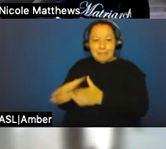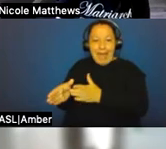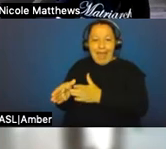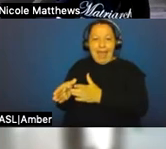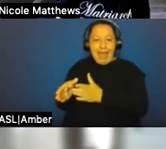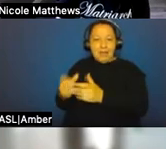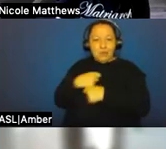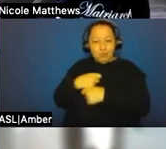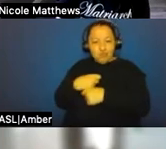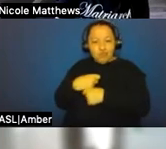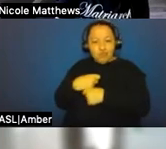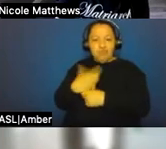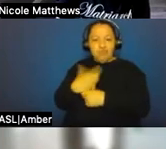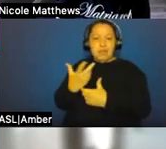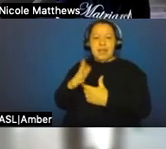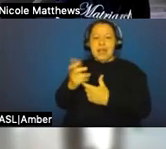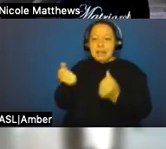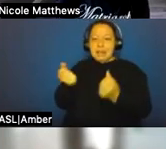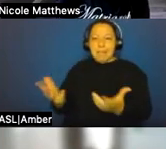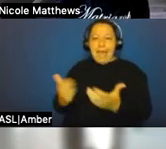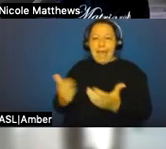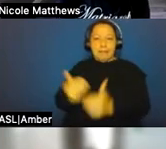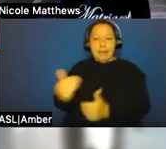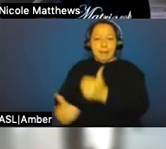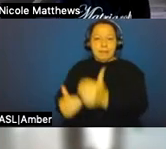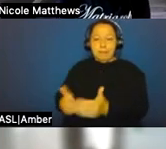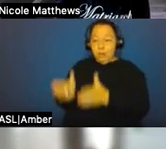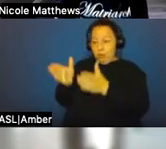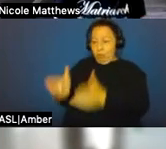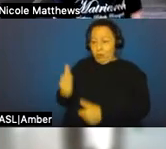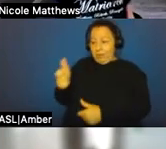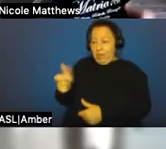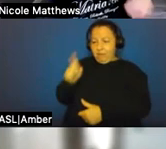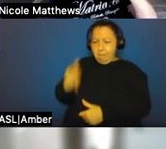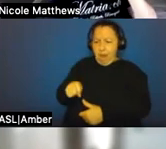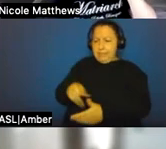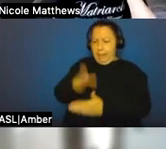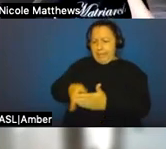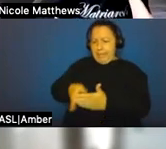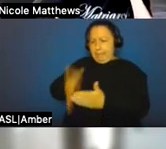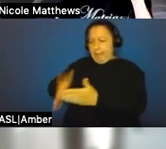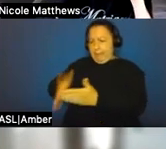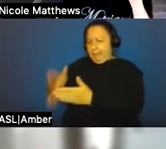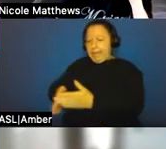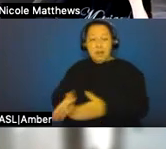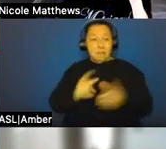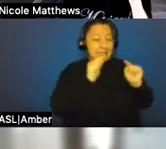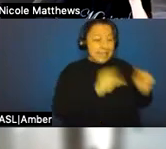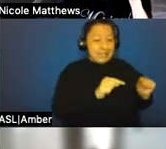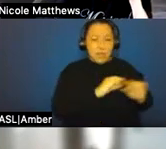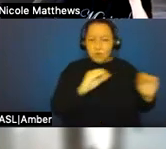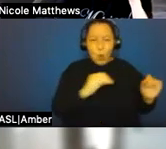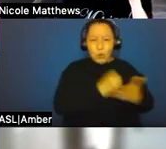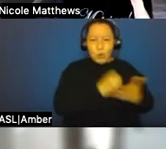that all these steps that the person must do. Whereas in an advocacy model, there is no treatment plan, there is no